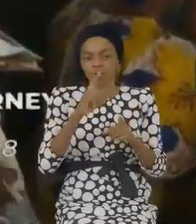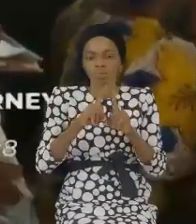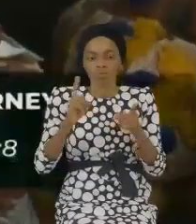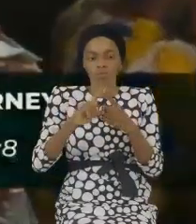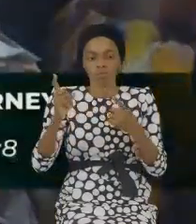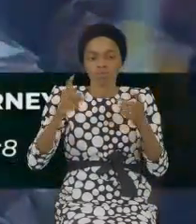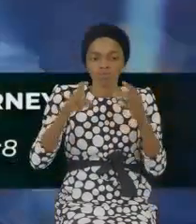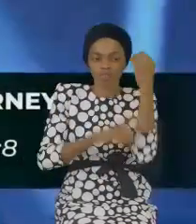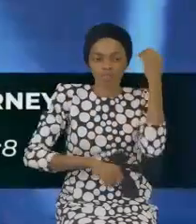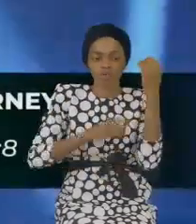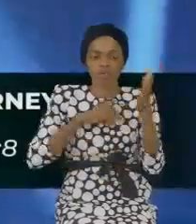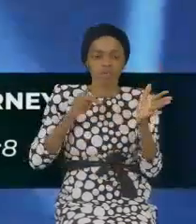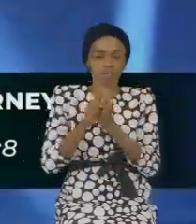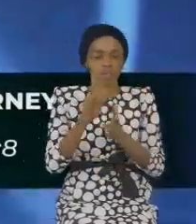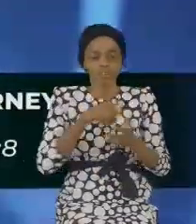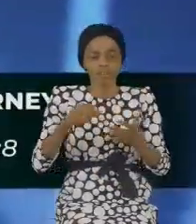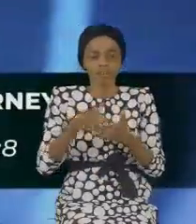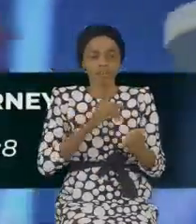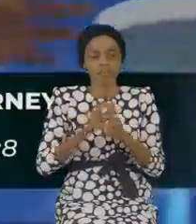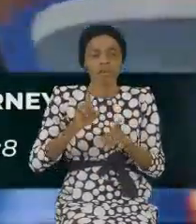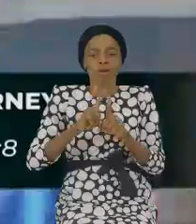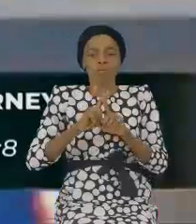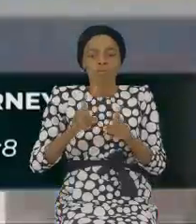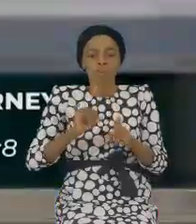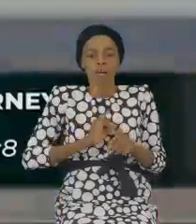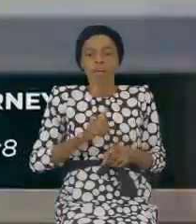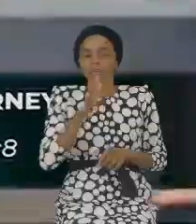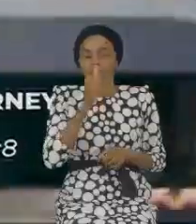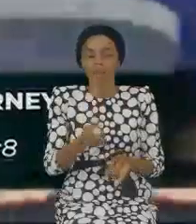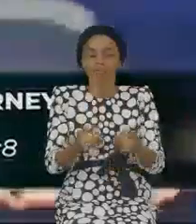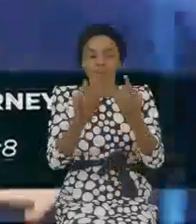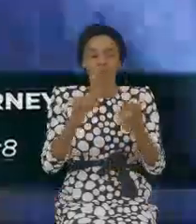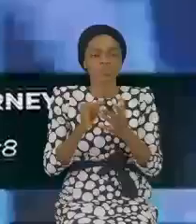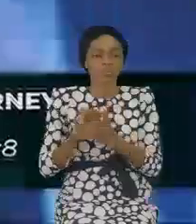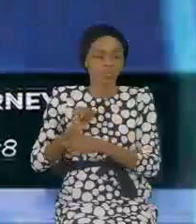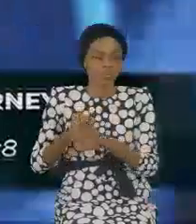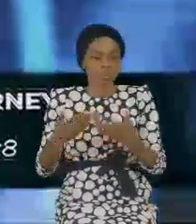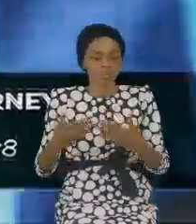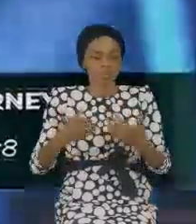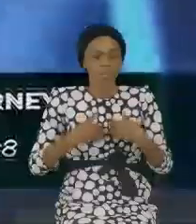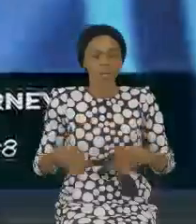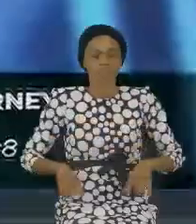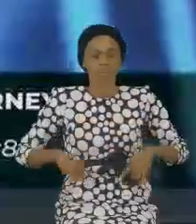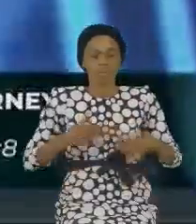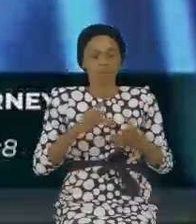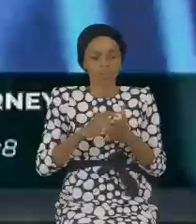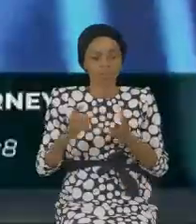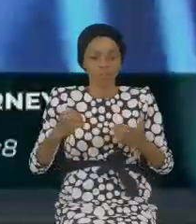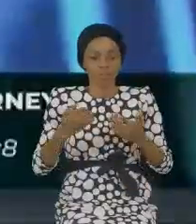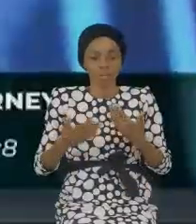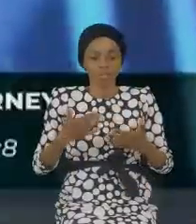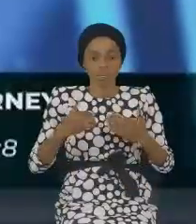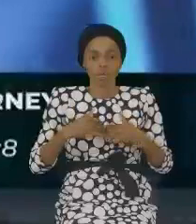to kill and to destroy, but I am come that they might have life, and that they might have